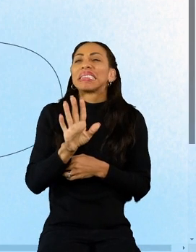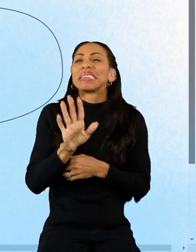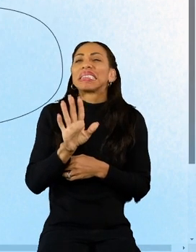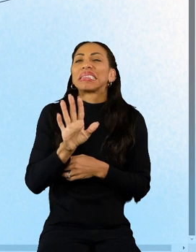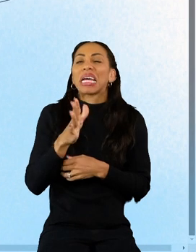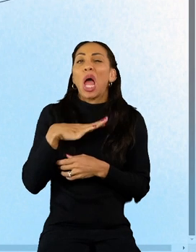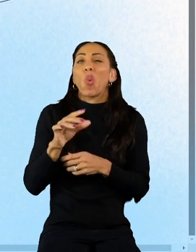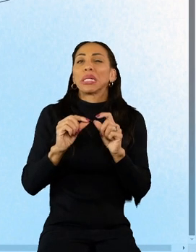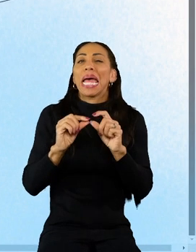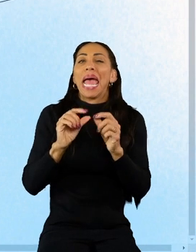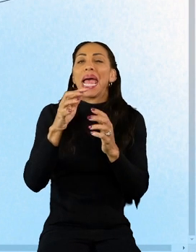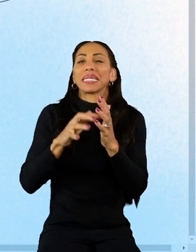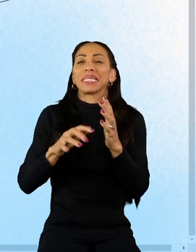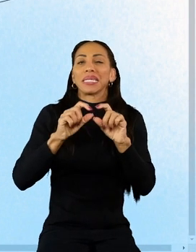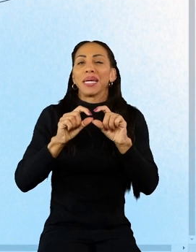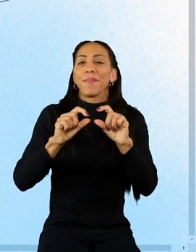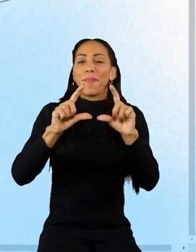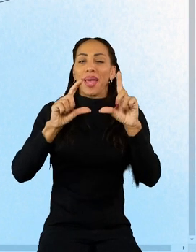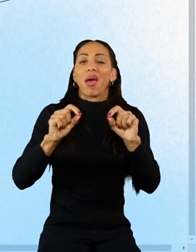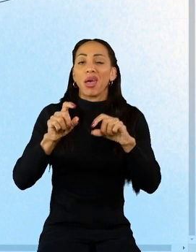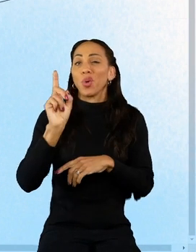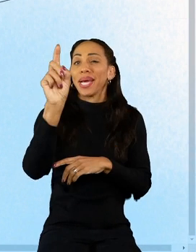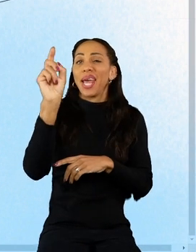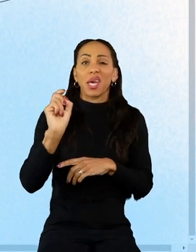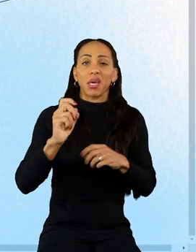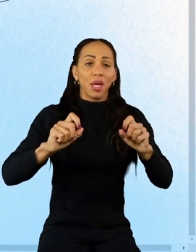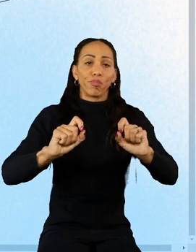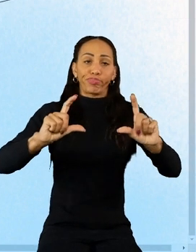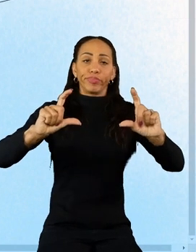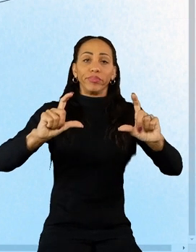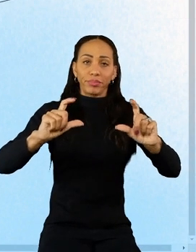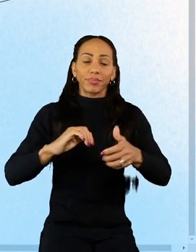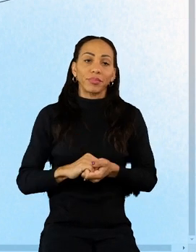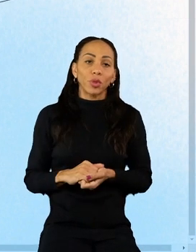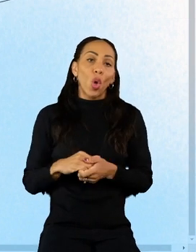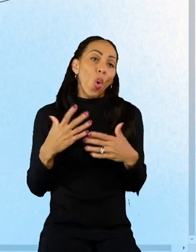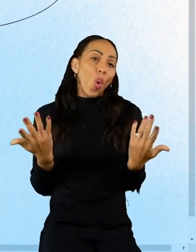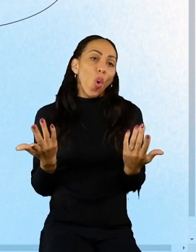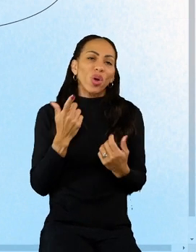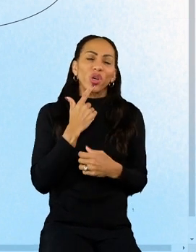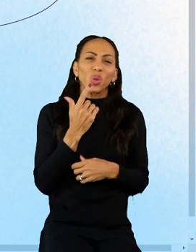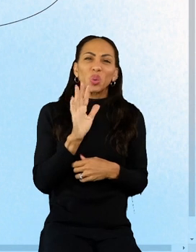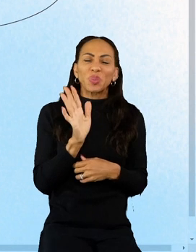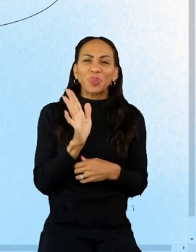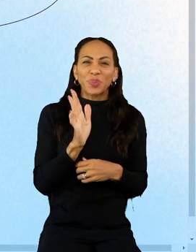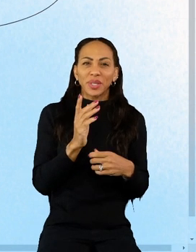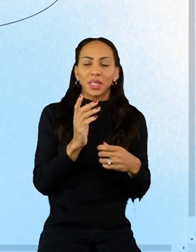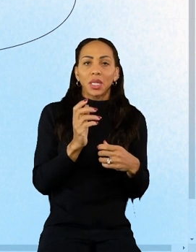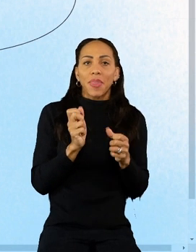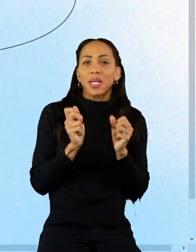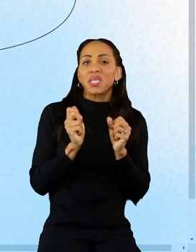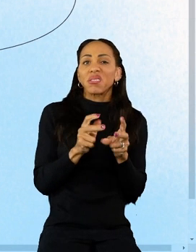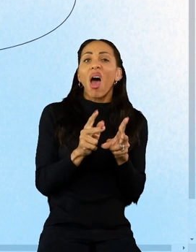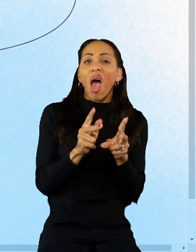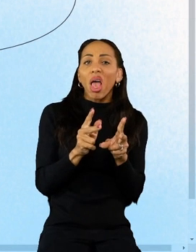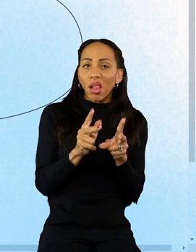if you decided, actually, it might be useful for me to have the text size a bit bigger, then you could adjust it there.